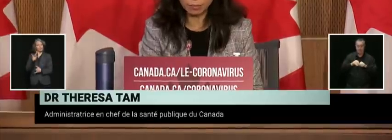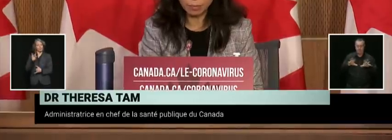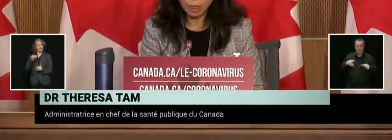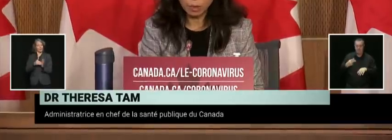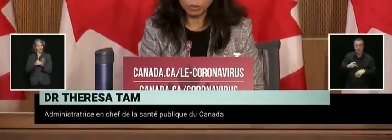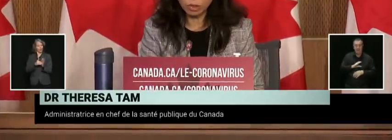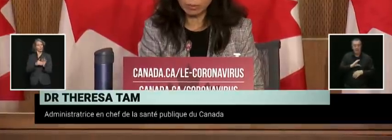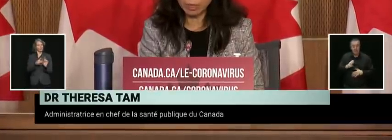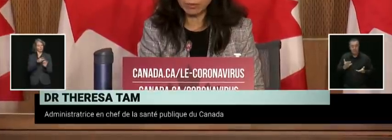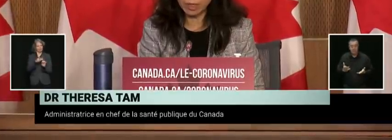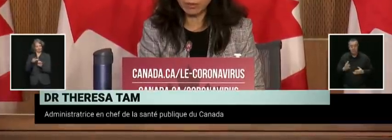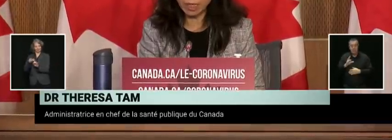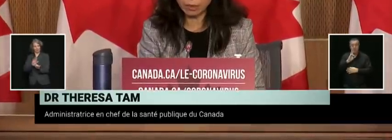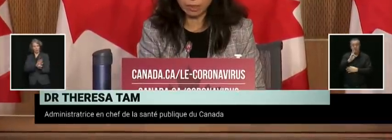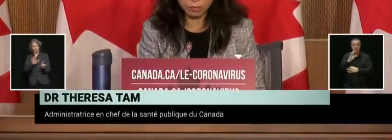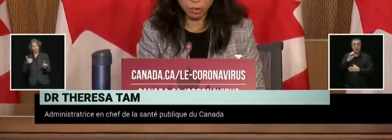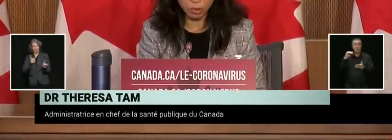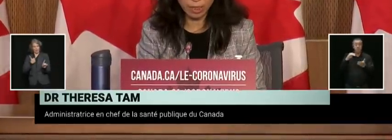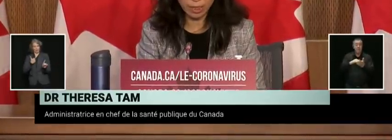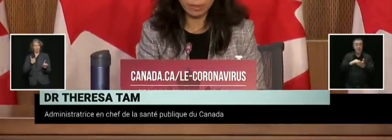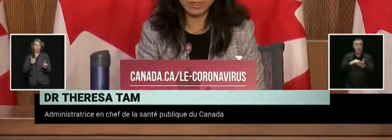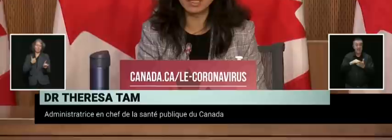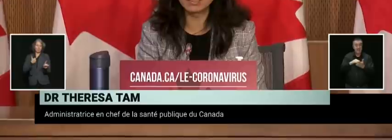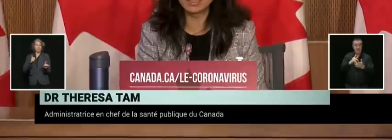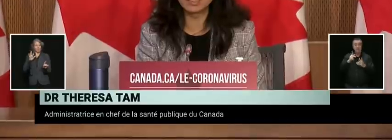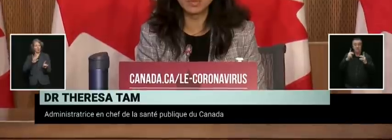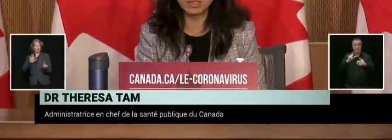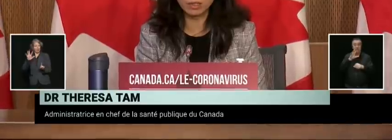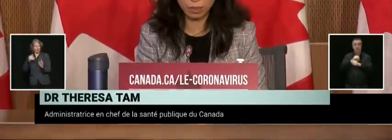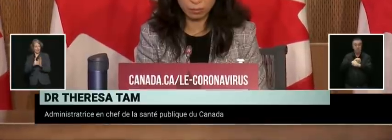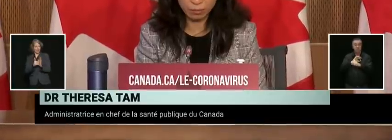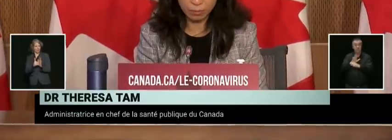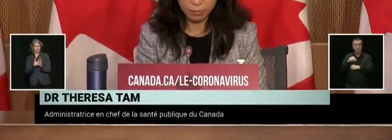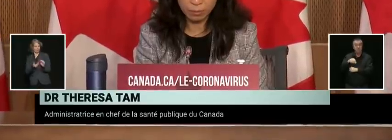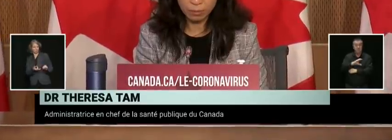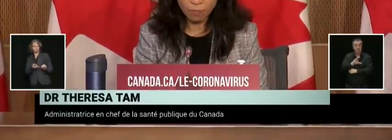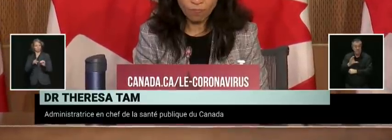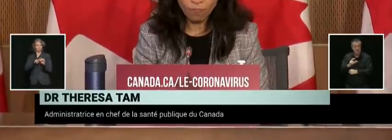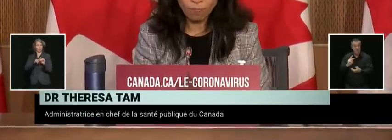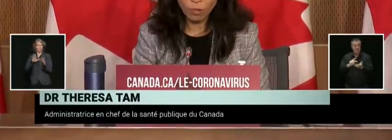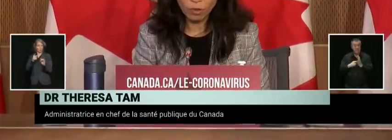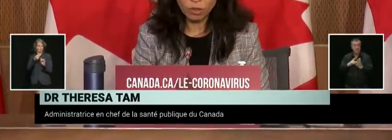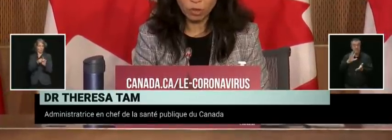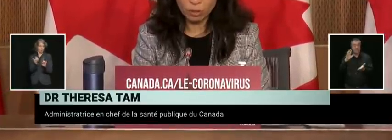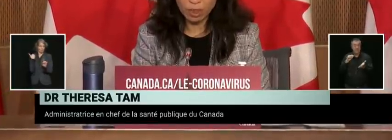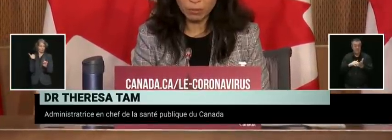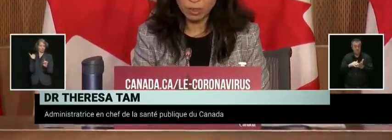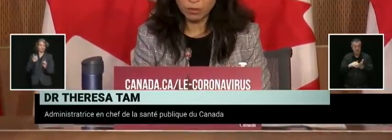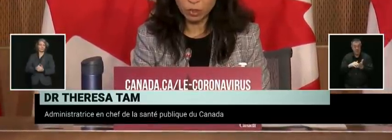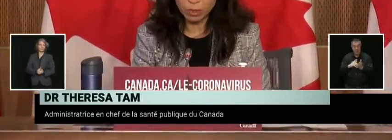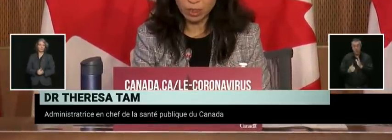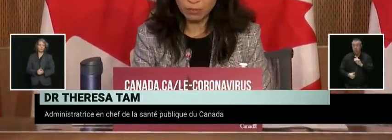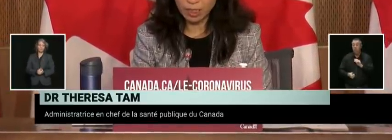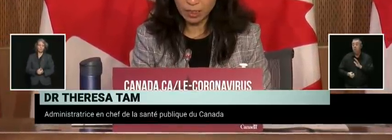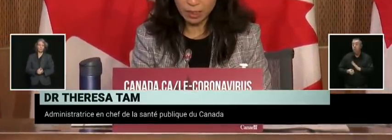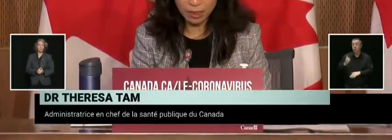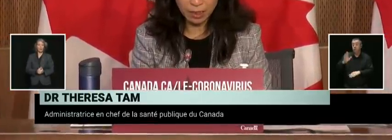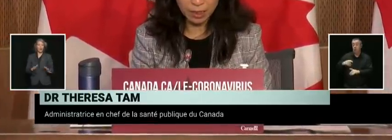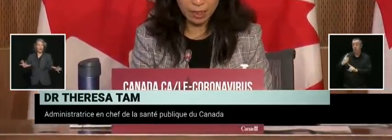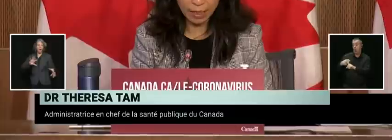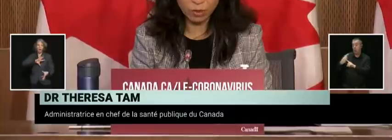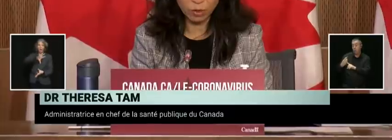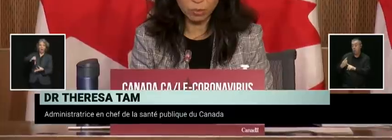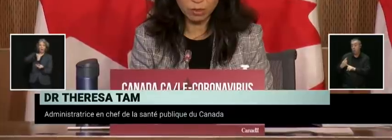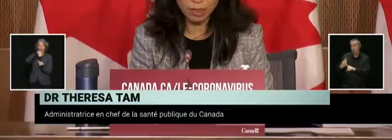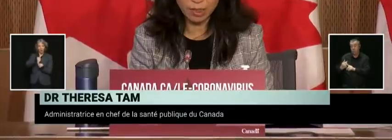Canada, which is about 5,000 more active cases than a month ago. The total number of cumulative cases